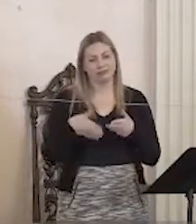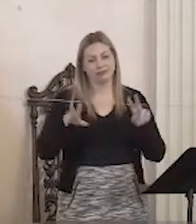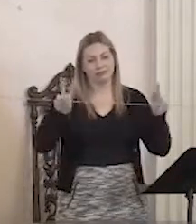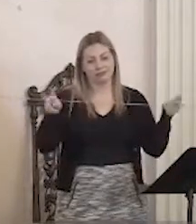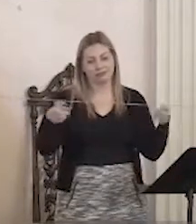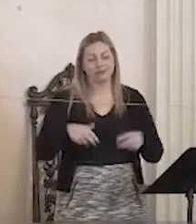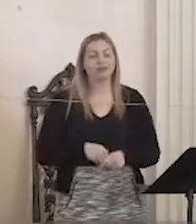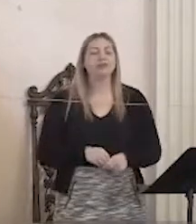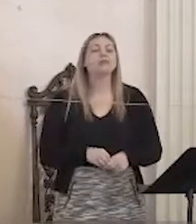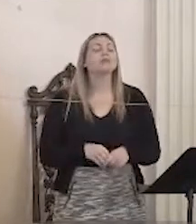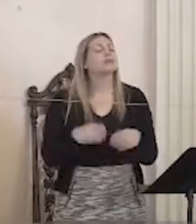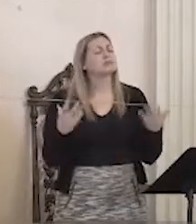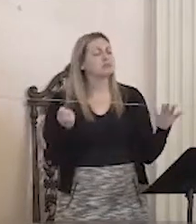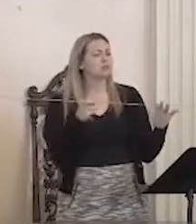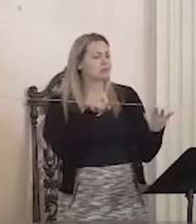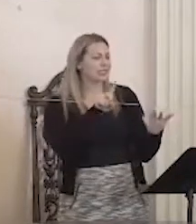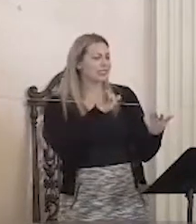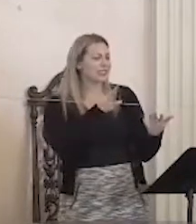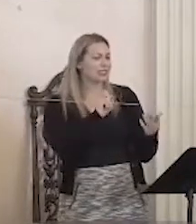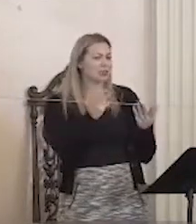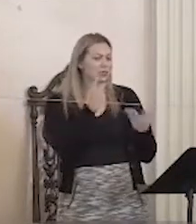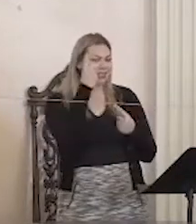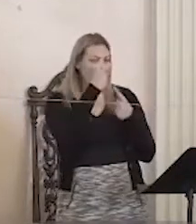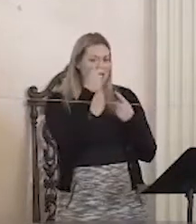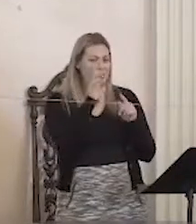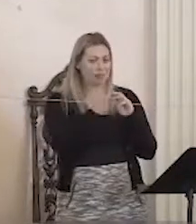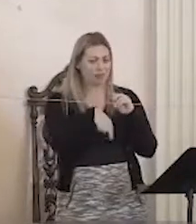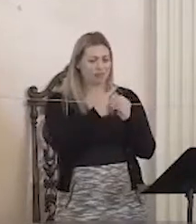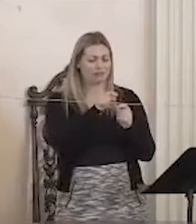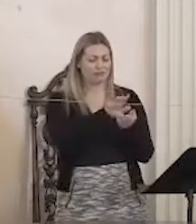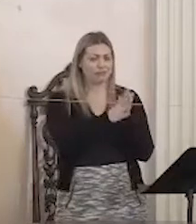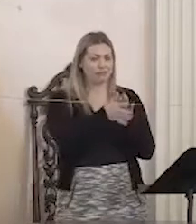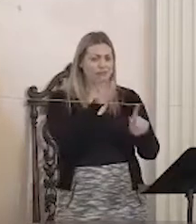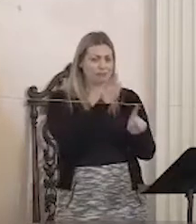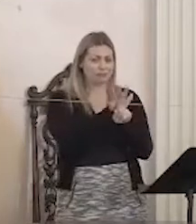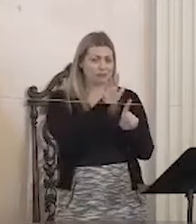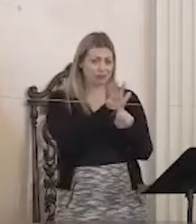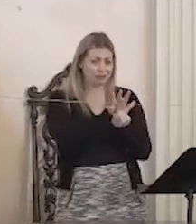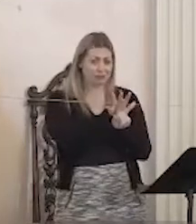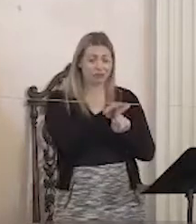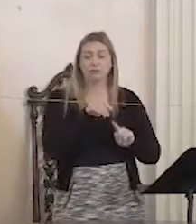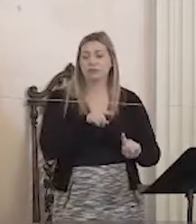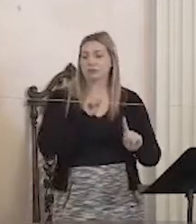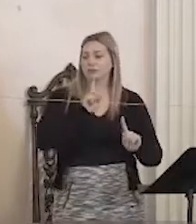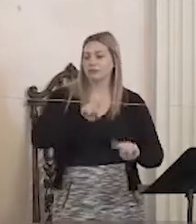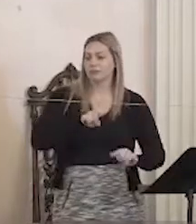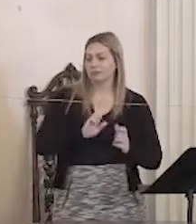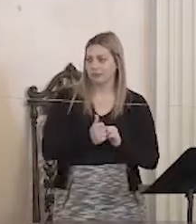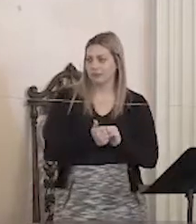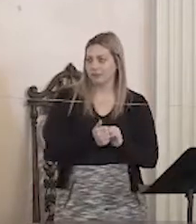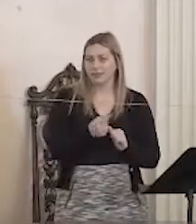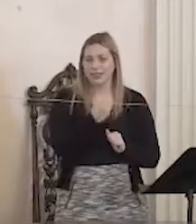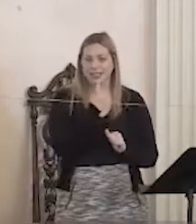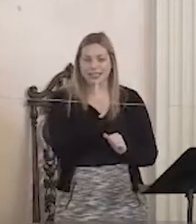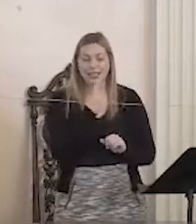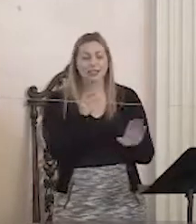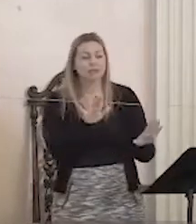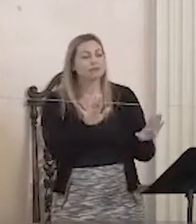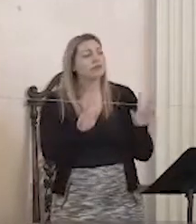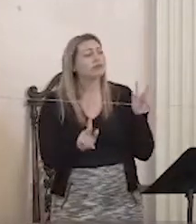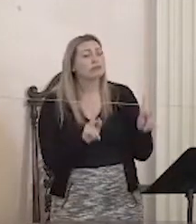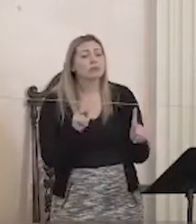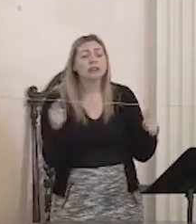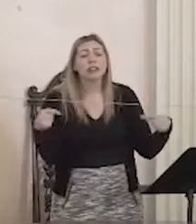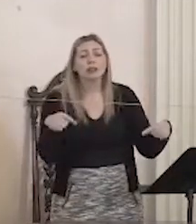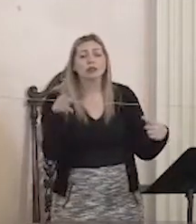So, what did Davies think of his growing popularity? He responded in this way. He said, "People